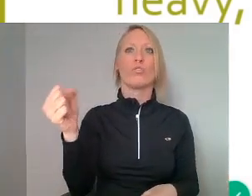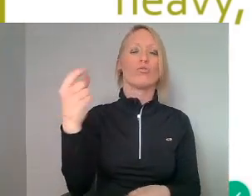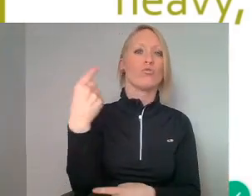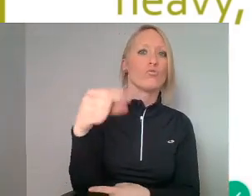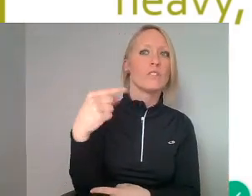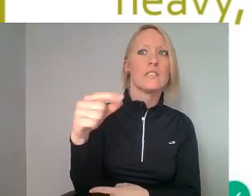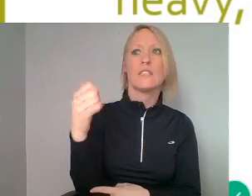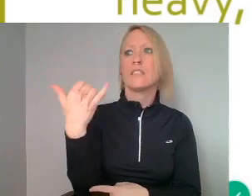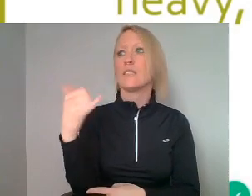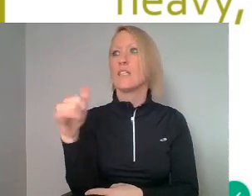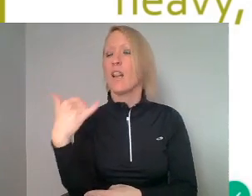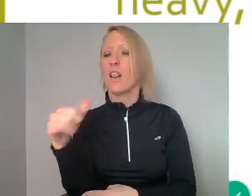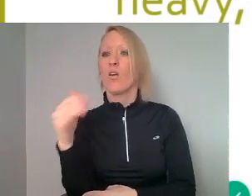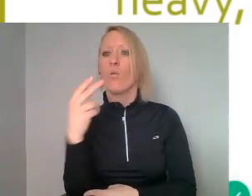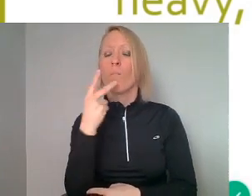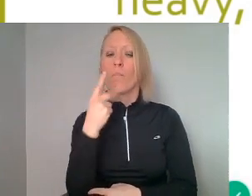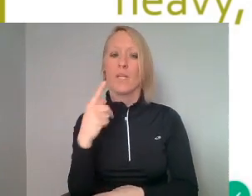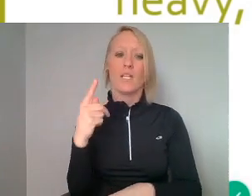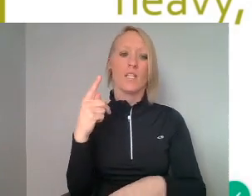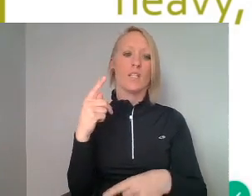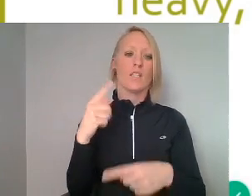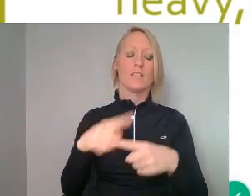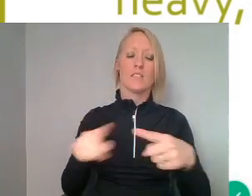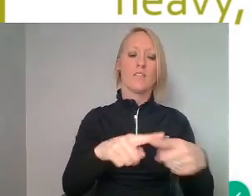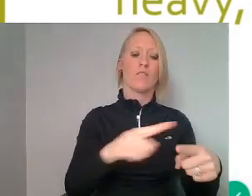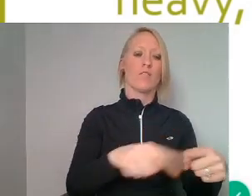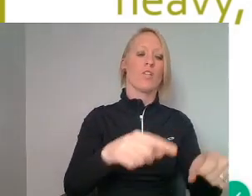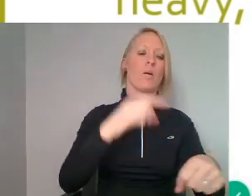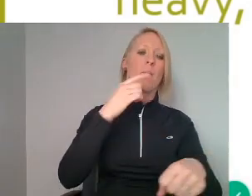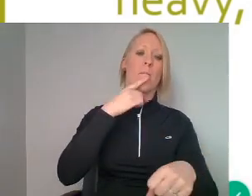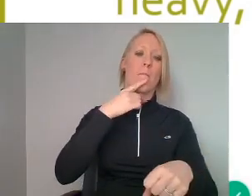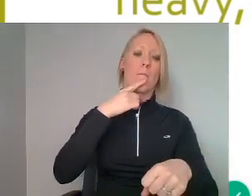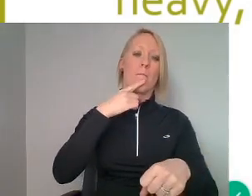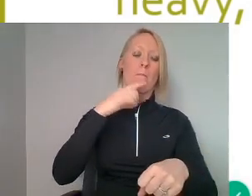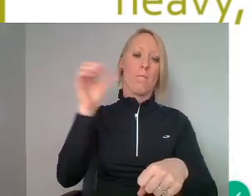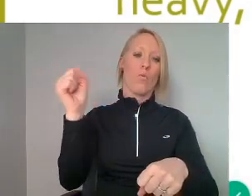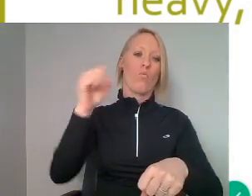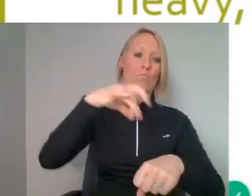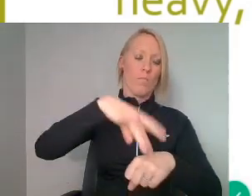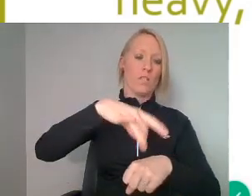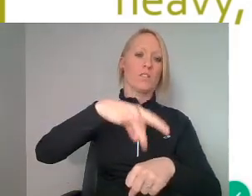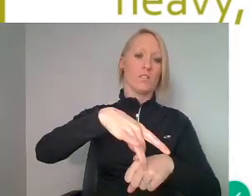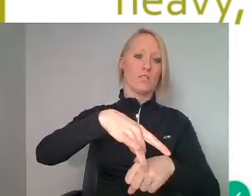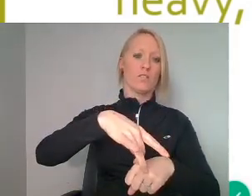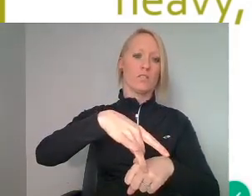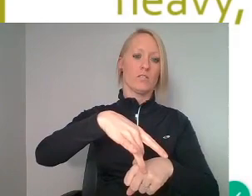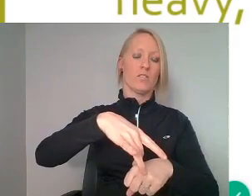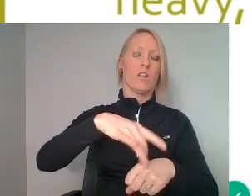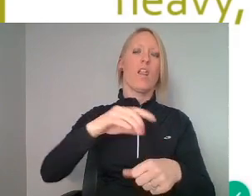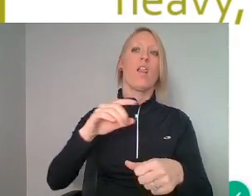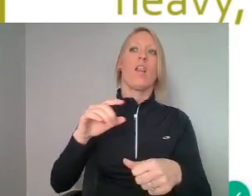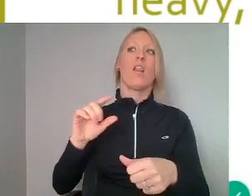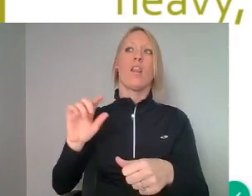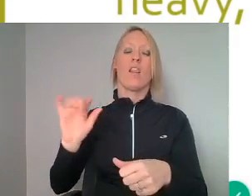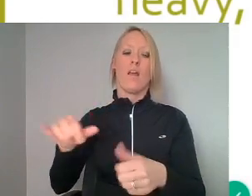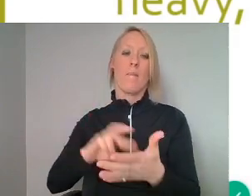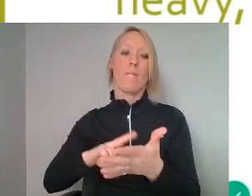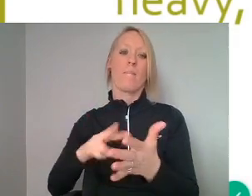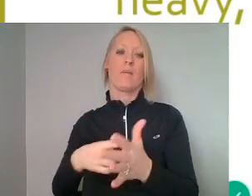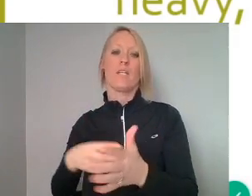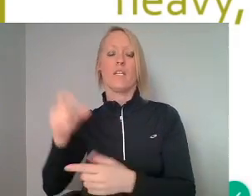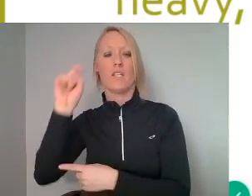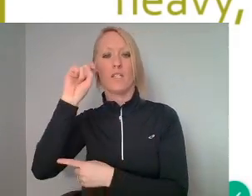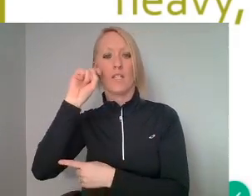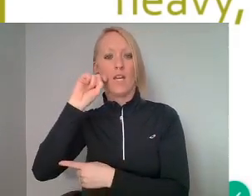ones. You're going to see that in the fall, apples are in season, right? Because that is when they're most plentiful. It is